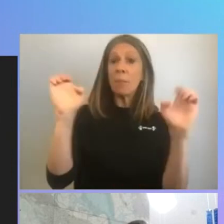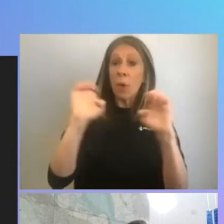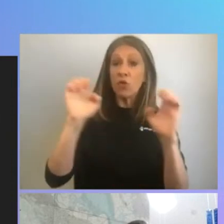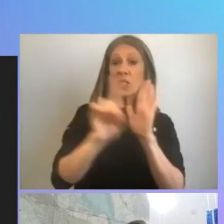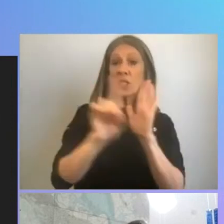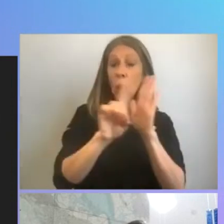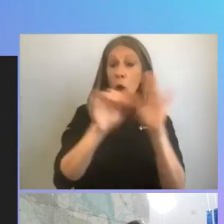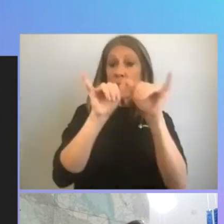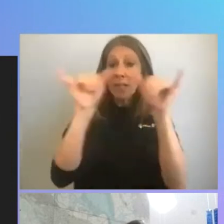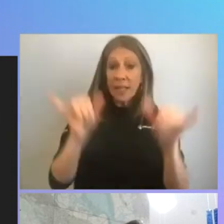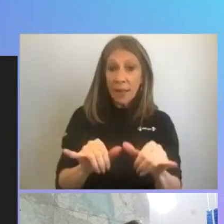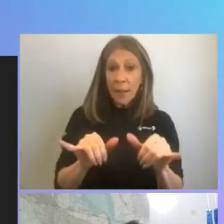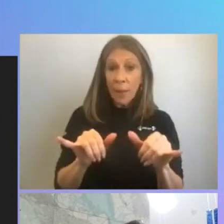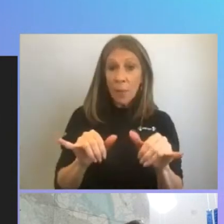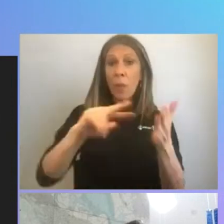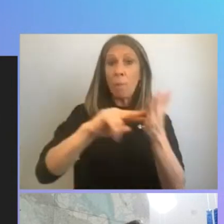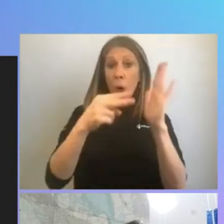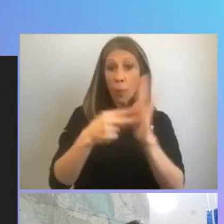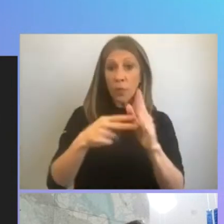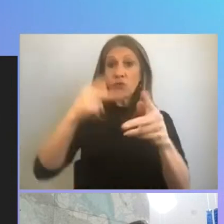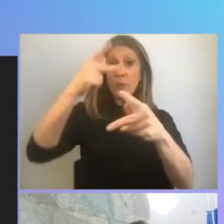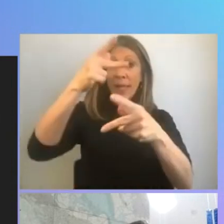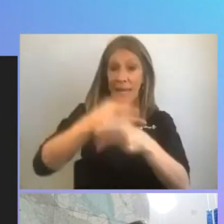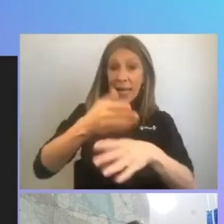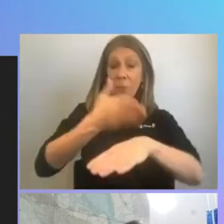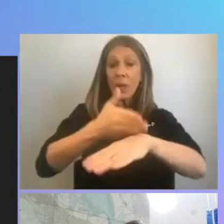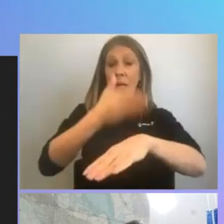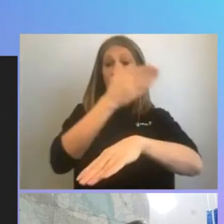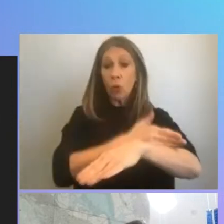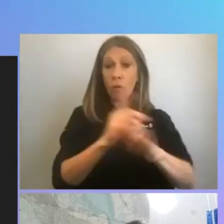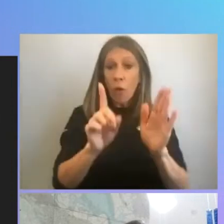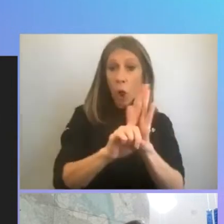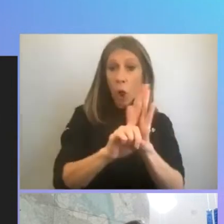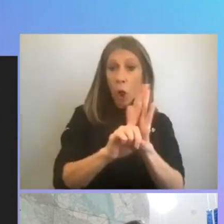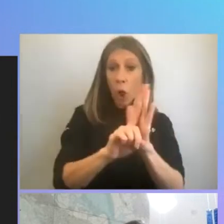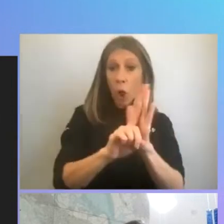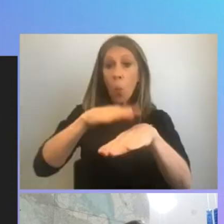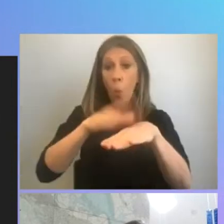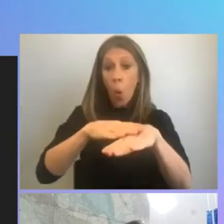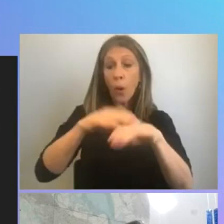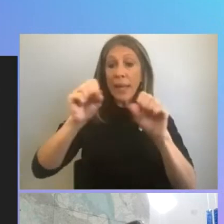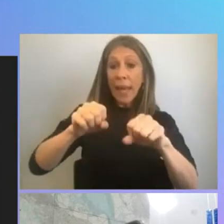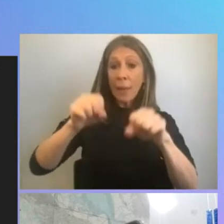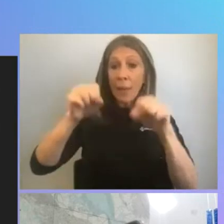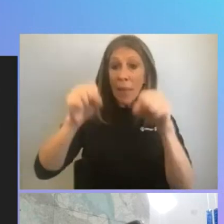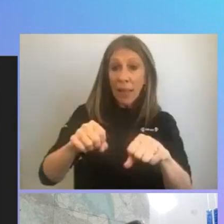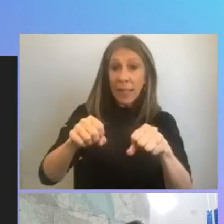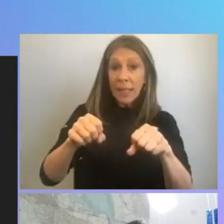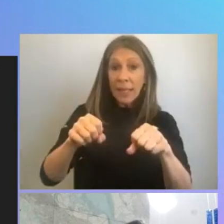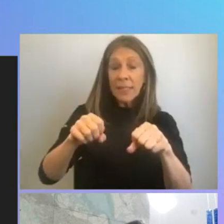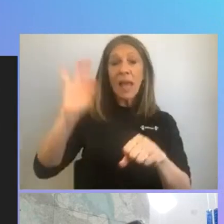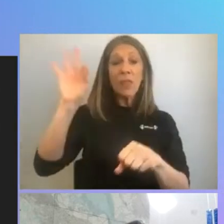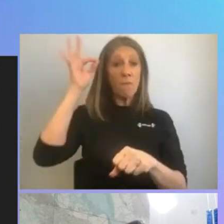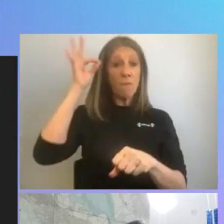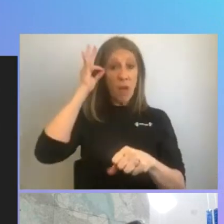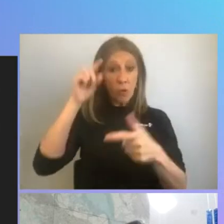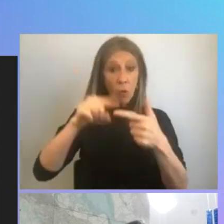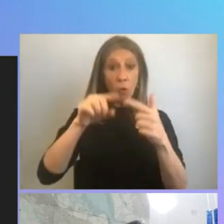Alert System. The purpose is to maintain and improve alert and warning capabilities at